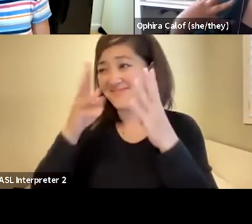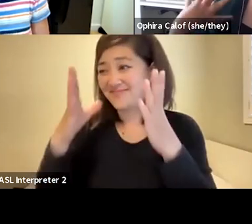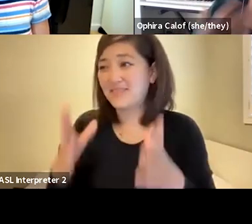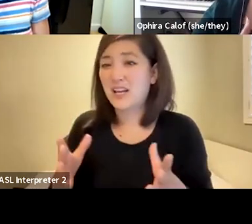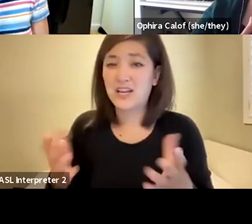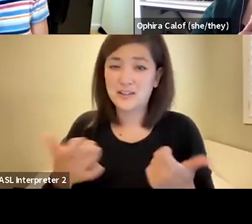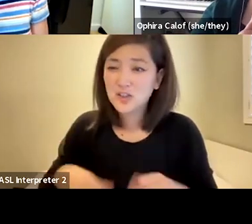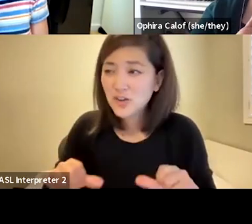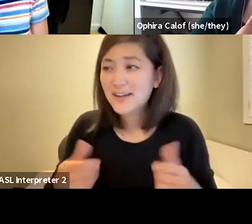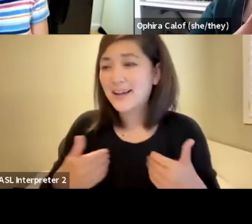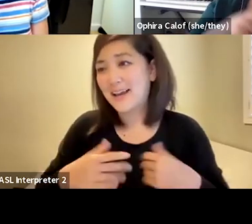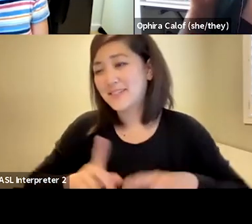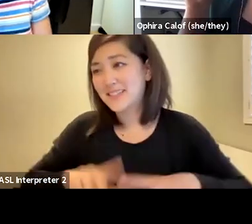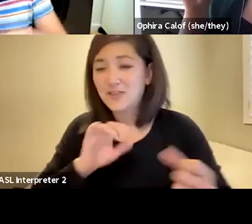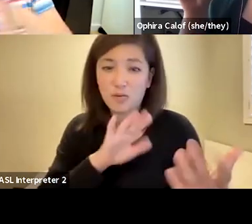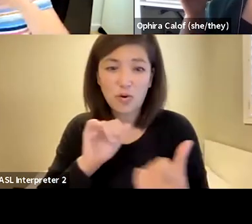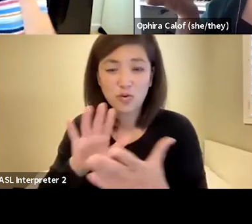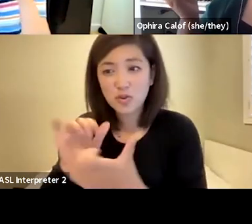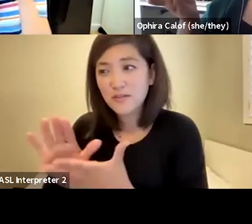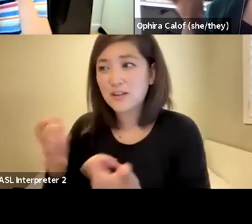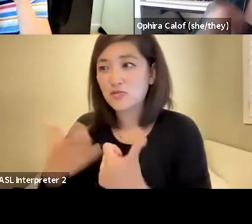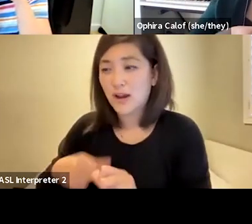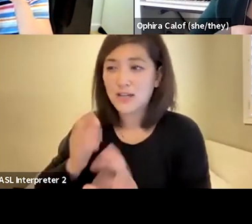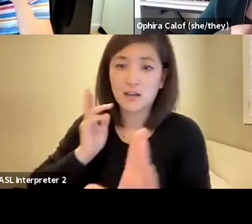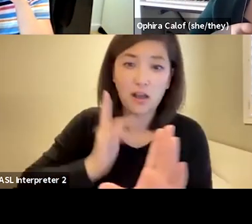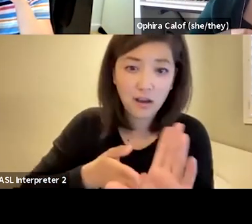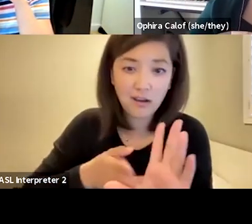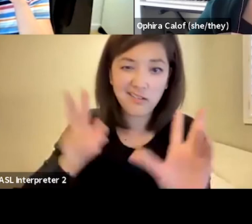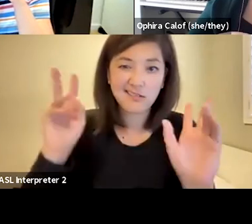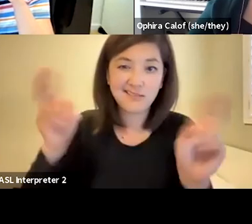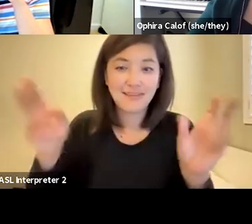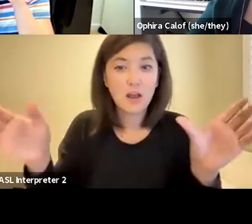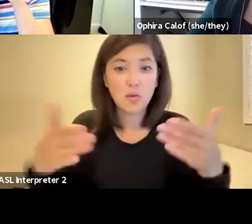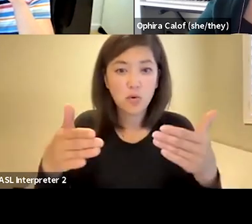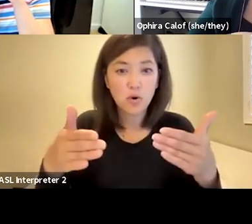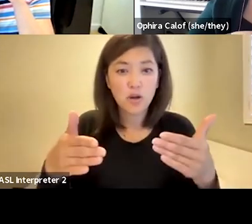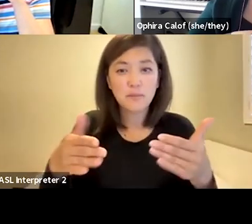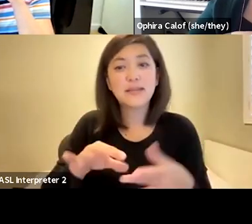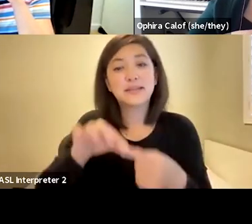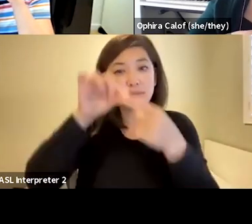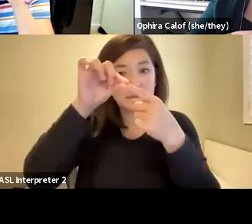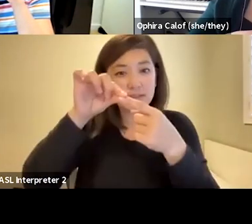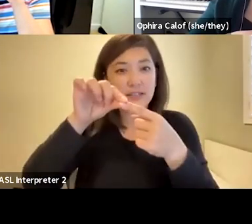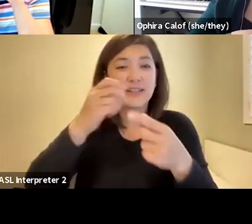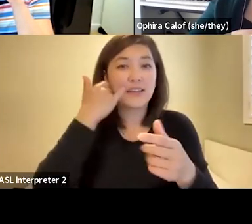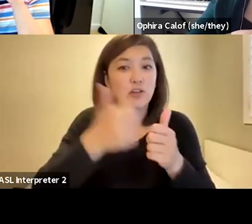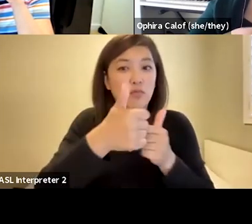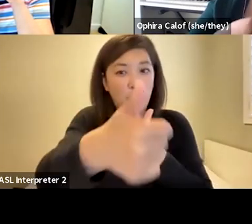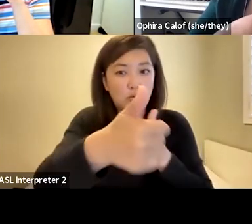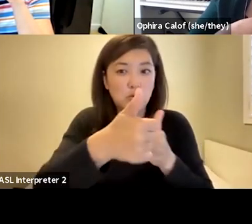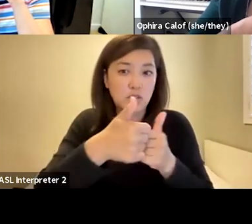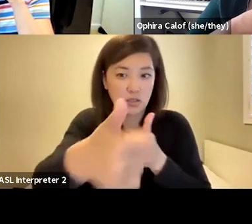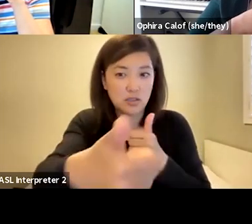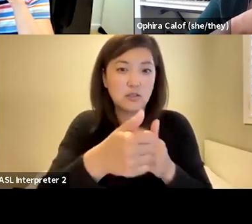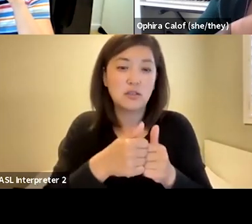have different avenues of getting in the room, quote unquote, especially remotely. And I think that as